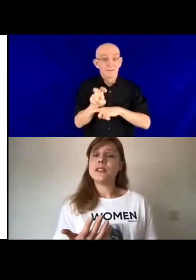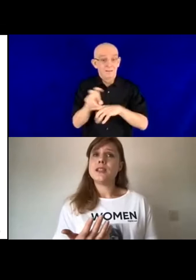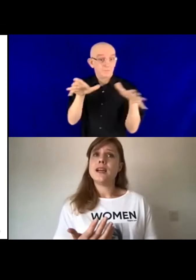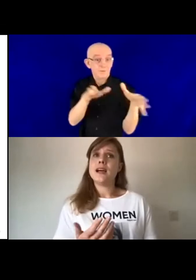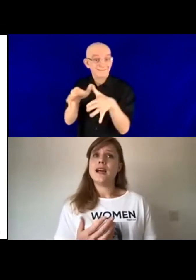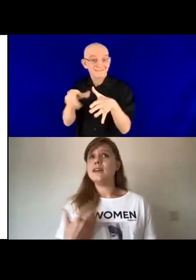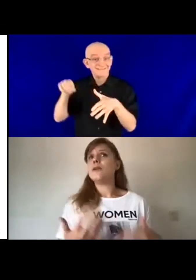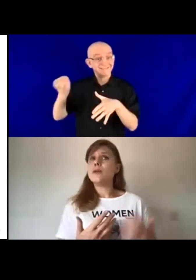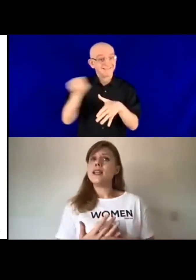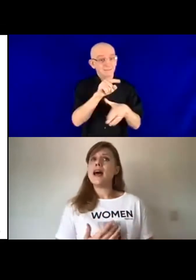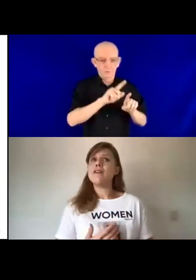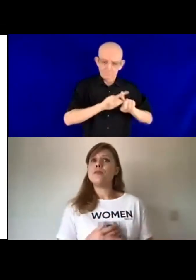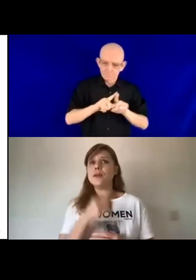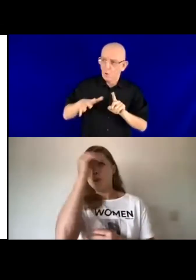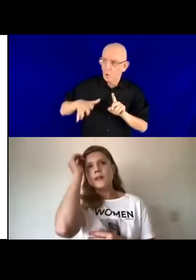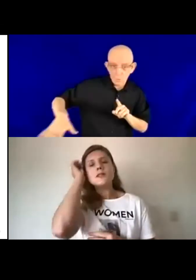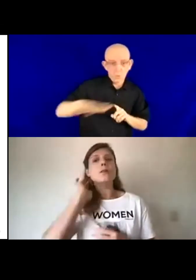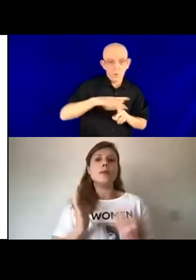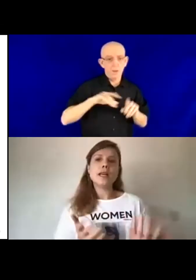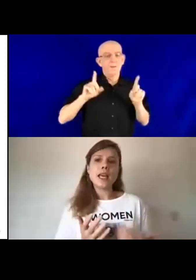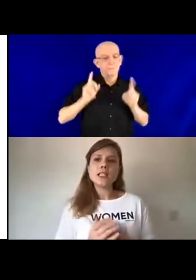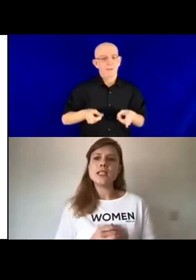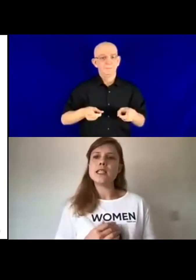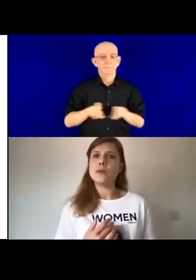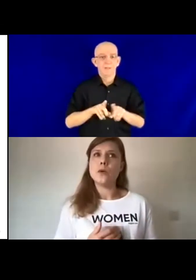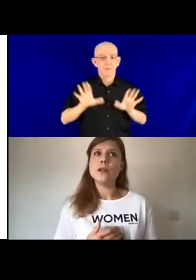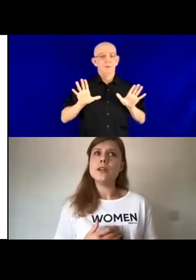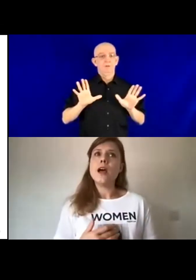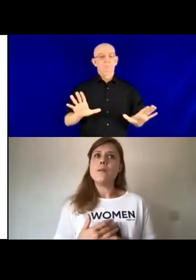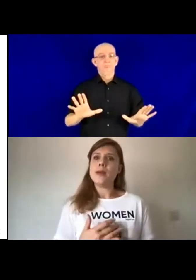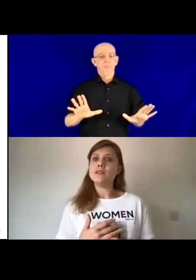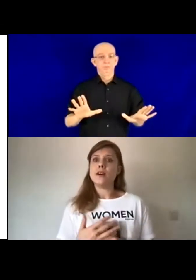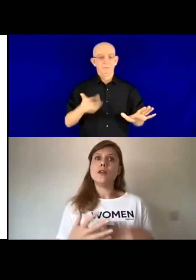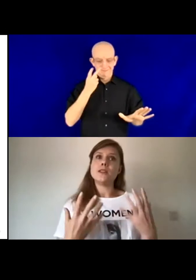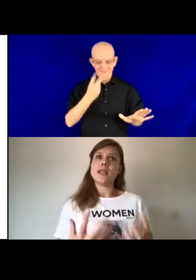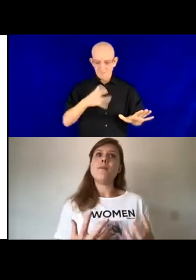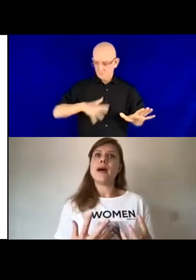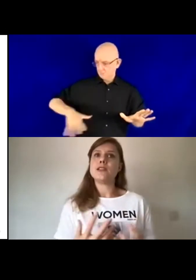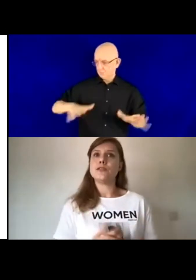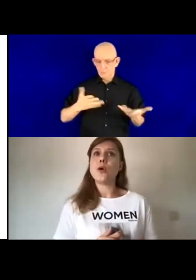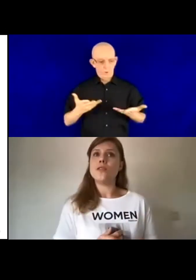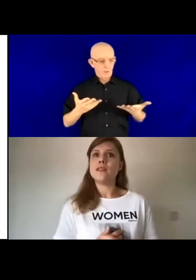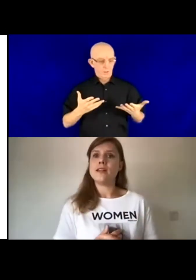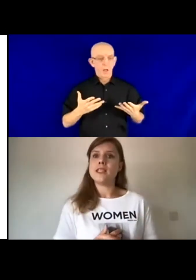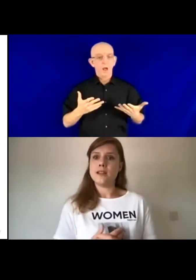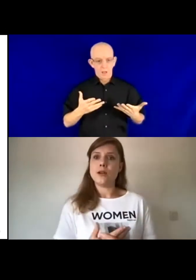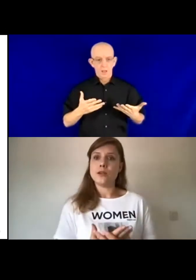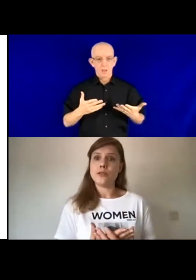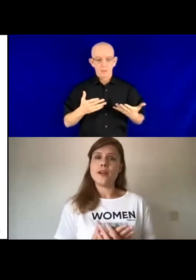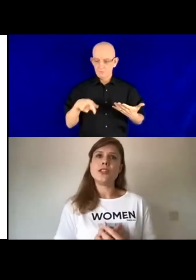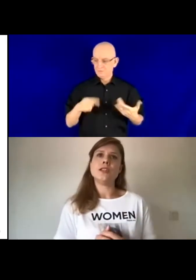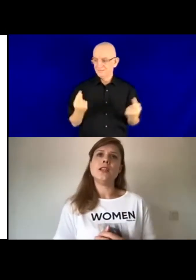research. And there already have been quite some publications and work being done on the impact of COVID-19